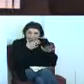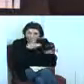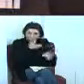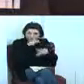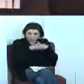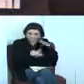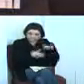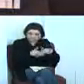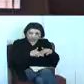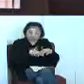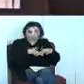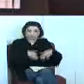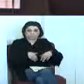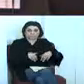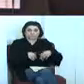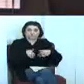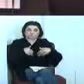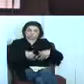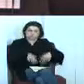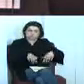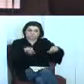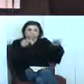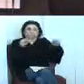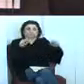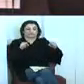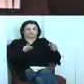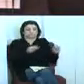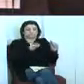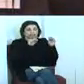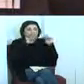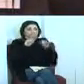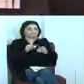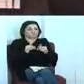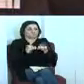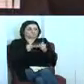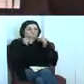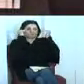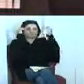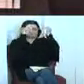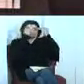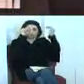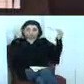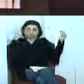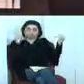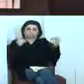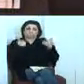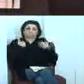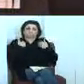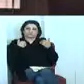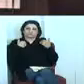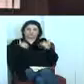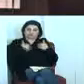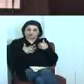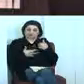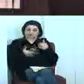next level, to have that catharsis that you've been looking